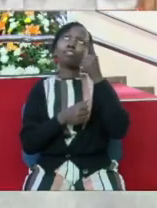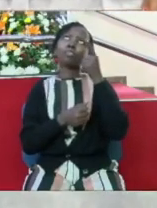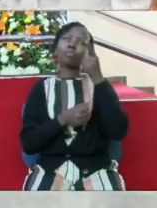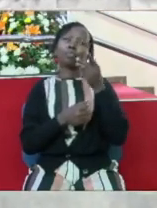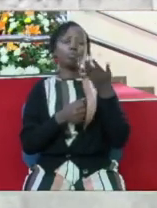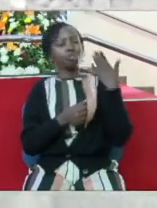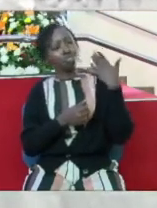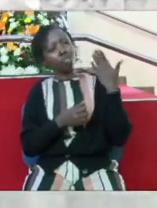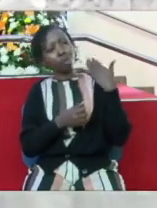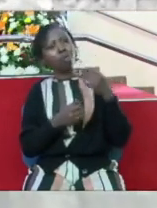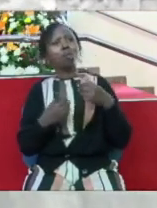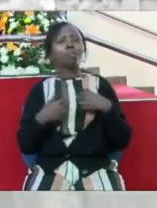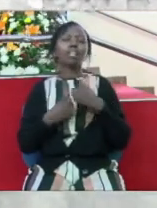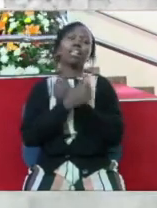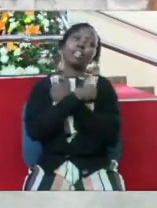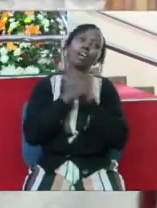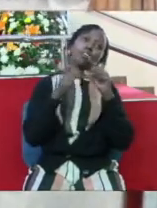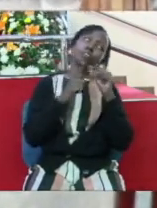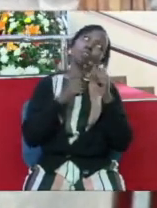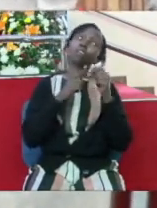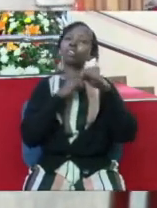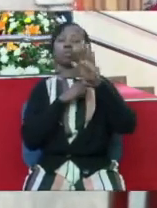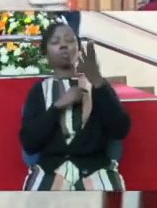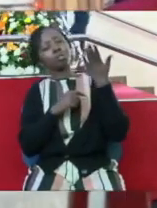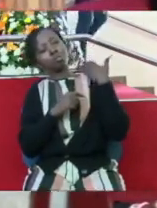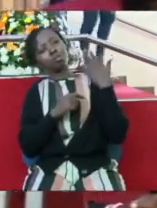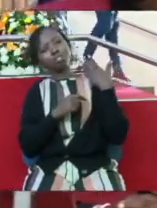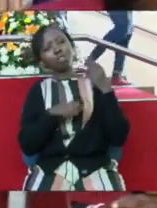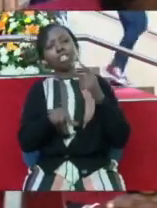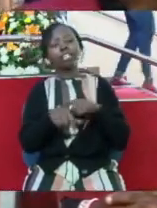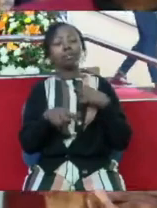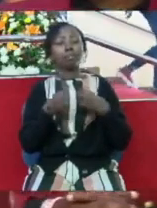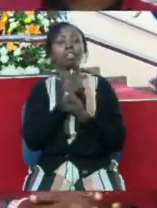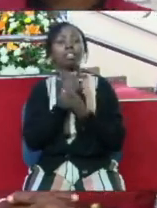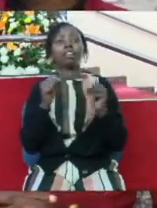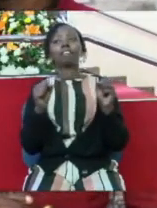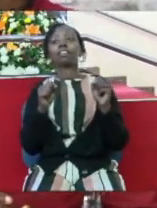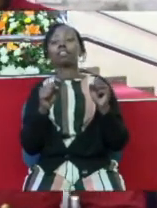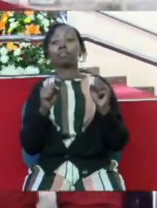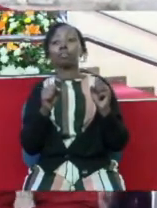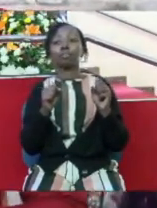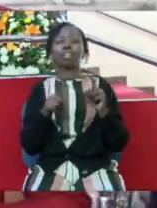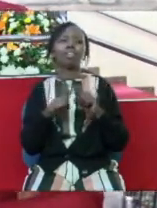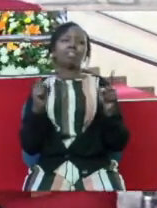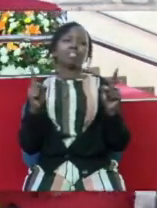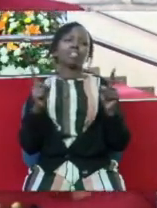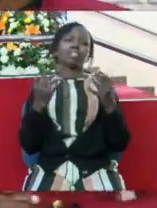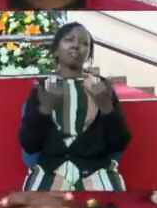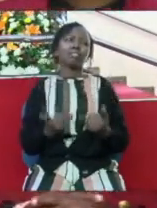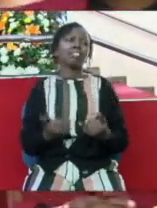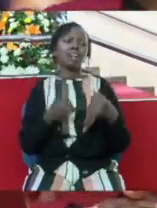I used to love your word, Lord. Nilikuwa napenda neno lako Bwana. When I gave my life to you. Nilipojitolea kwako. But I have lost